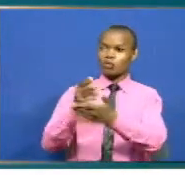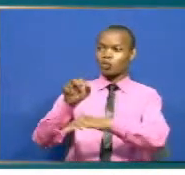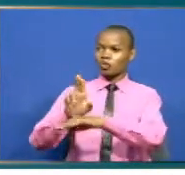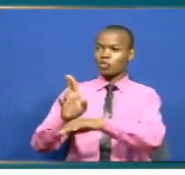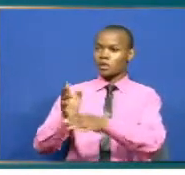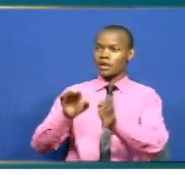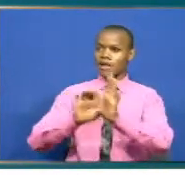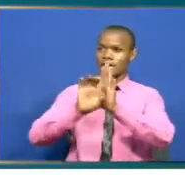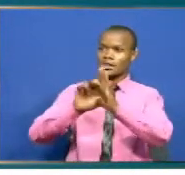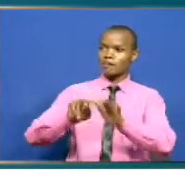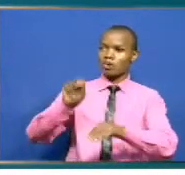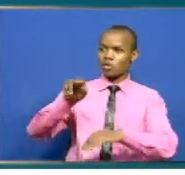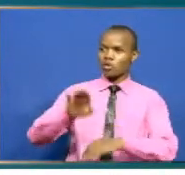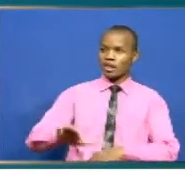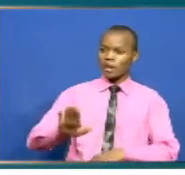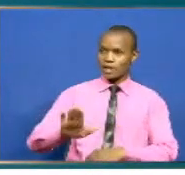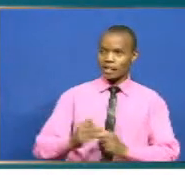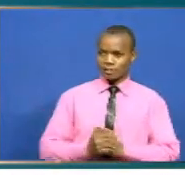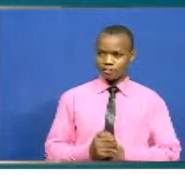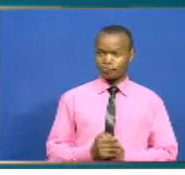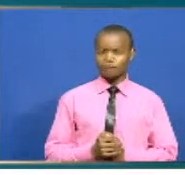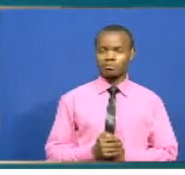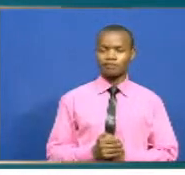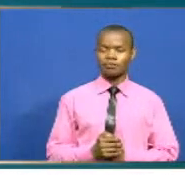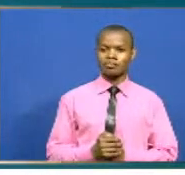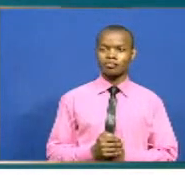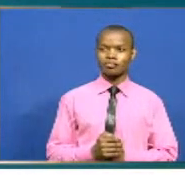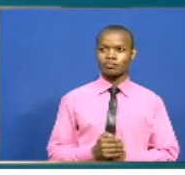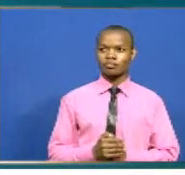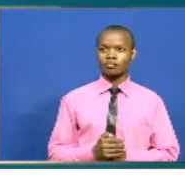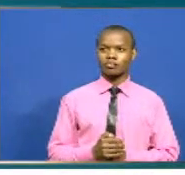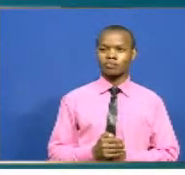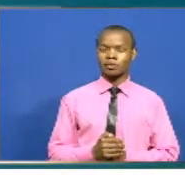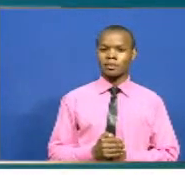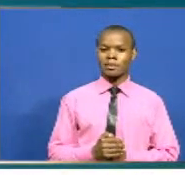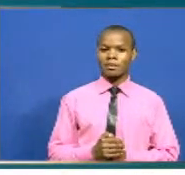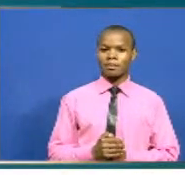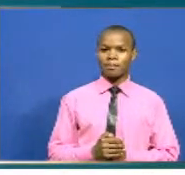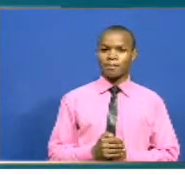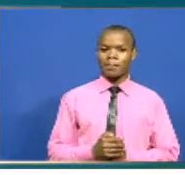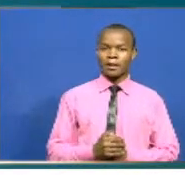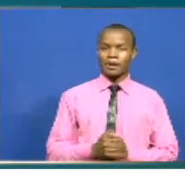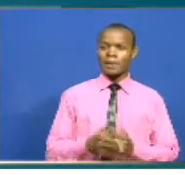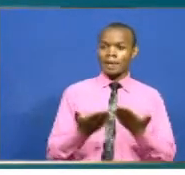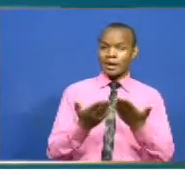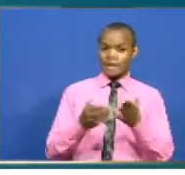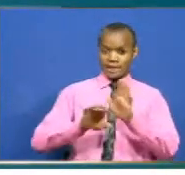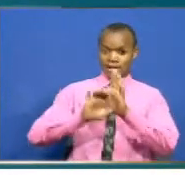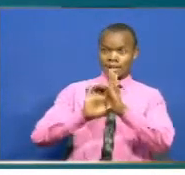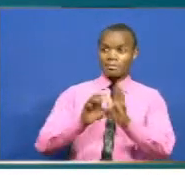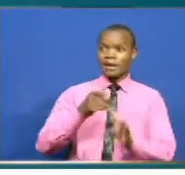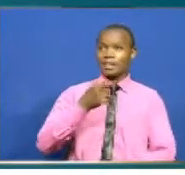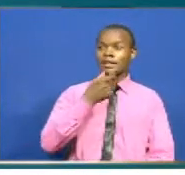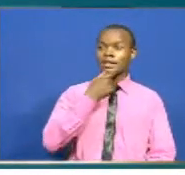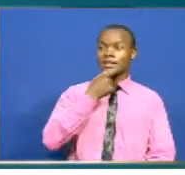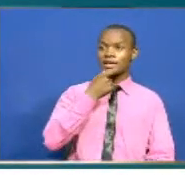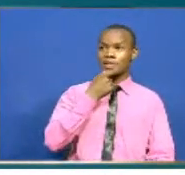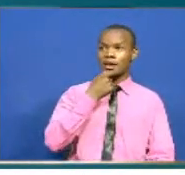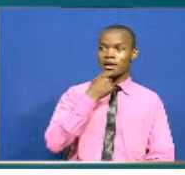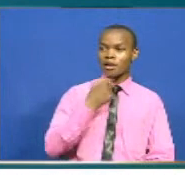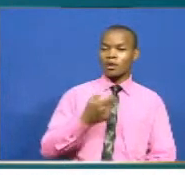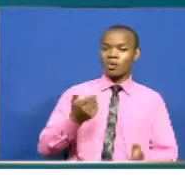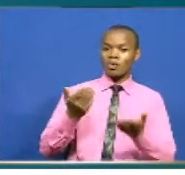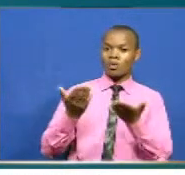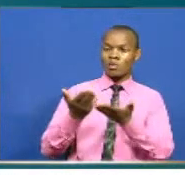region. Unlike places, say, Nyanza, mm-hmm. which doesn't exist there. It is